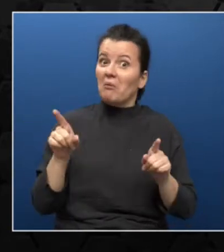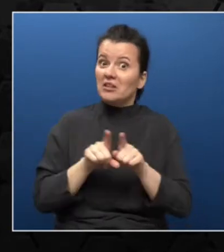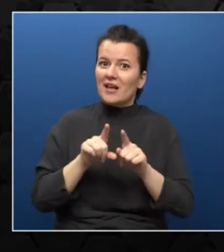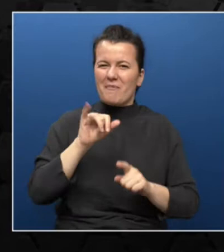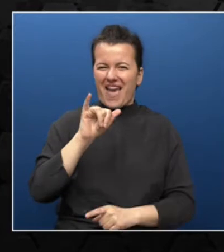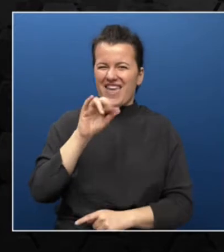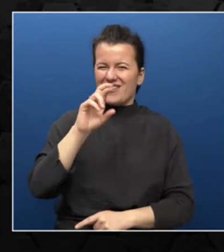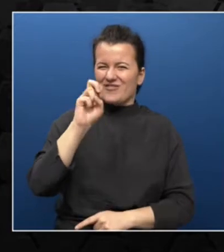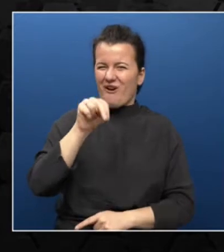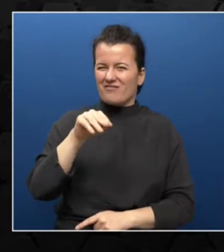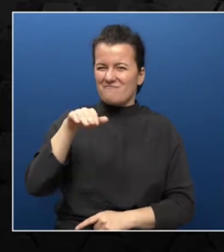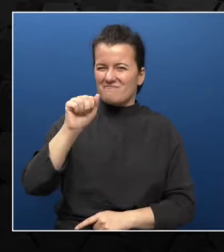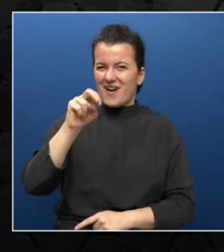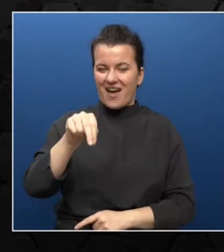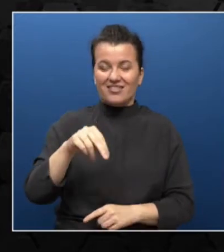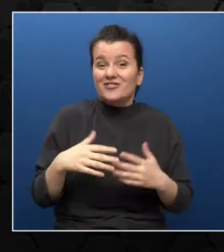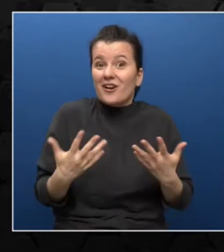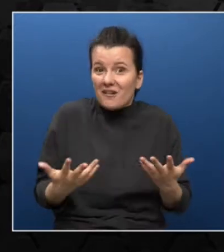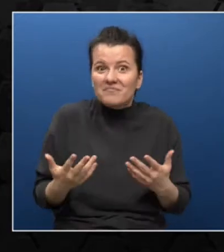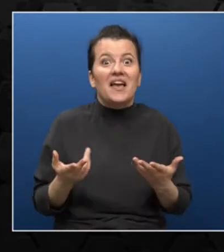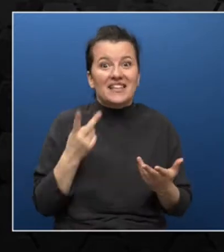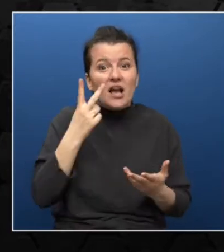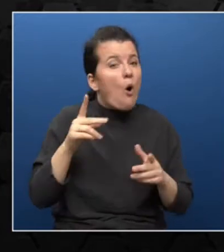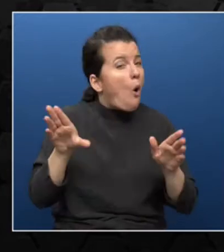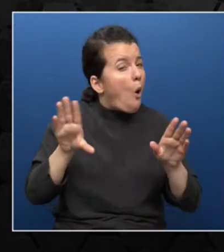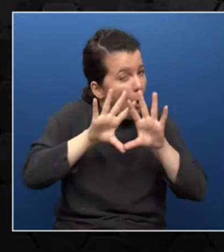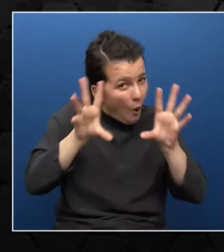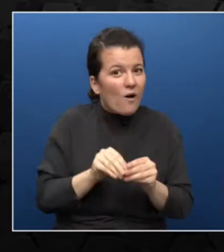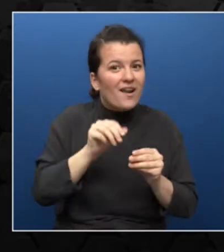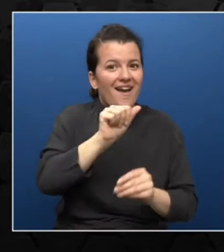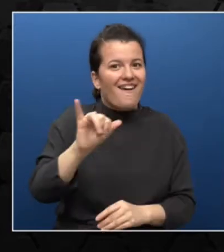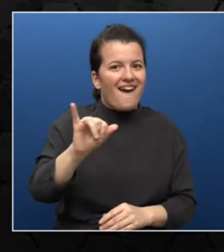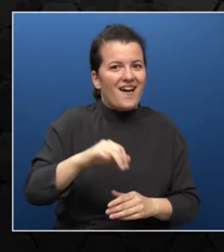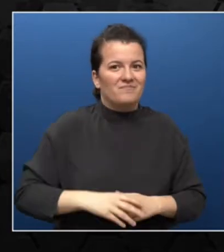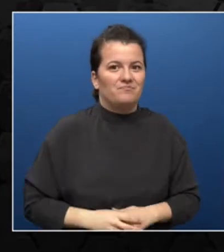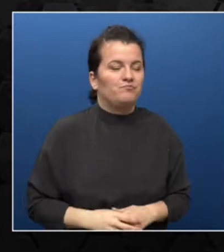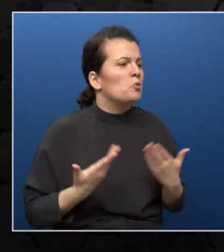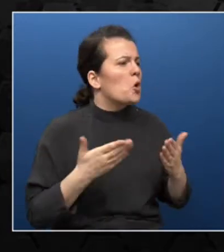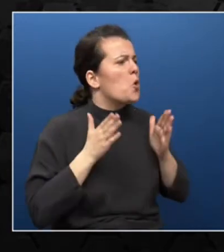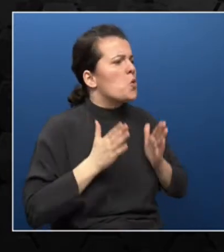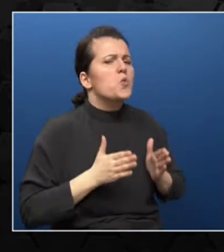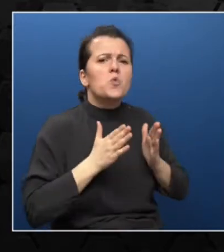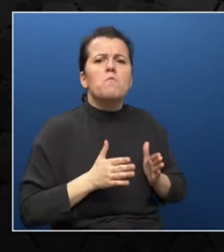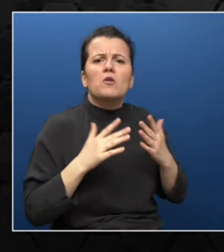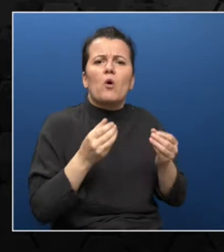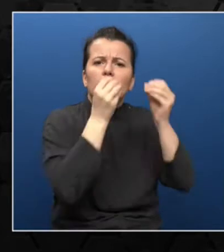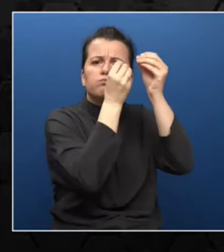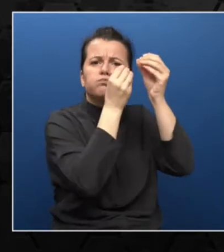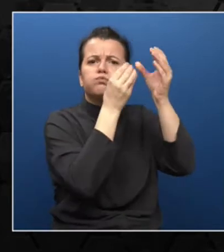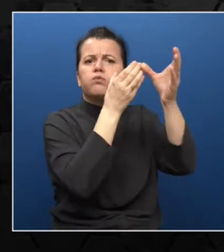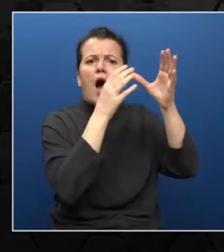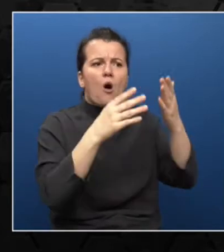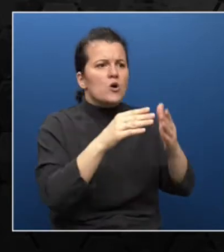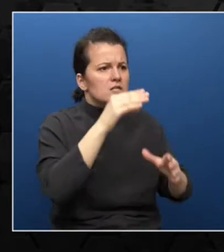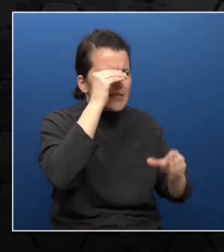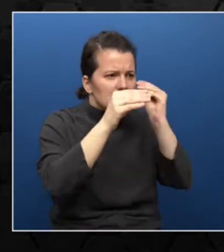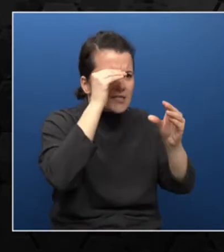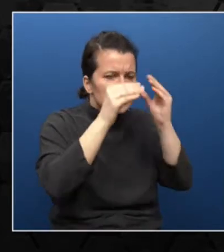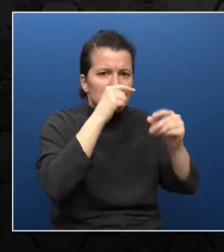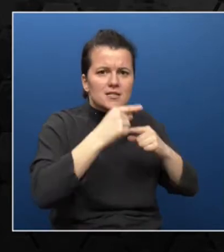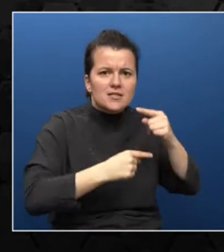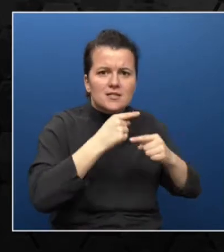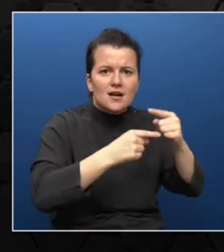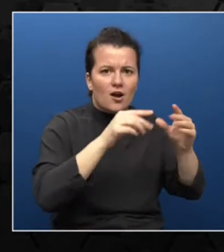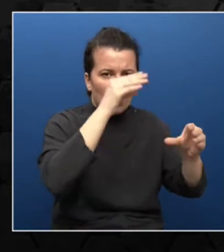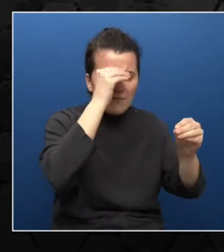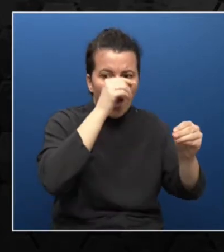so humans also learn. Humans also learn while humans gain knowledge while learning. That's basically like the idea of